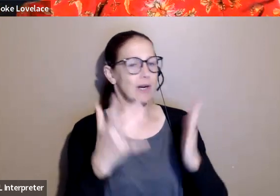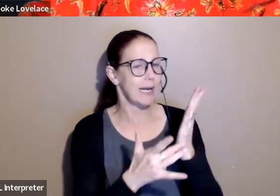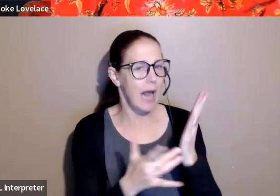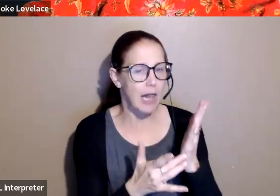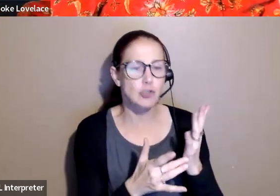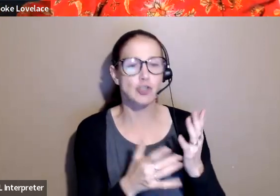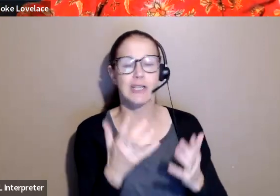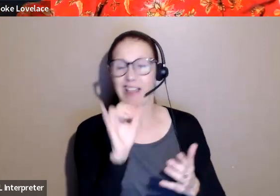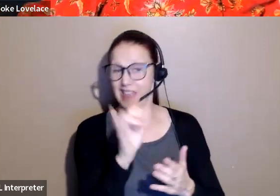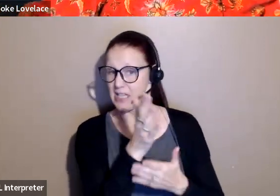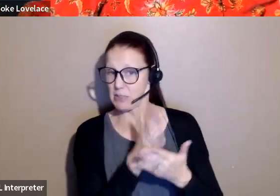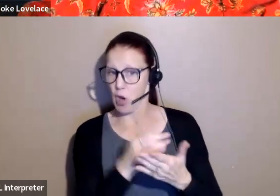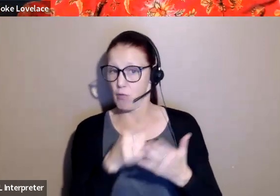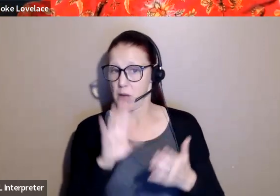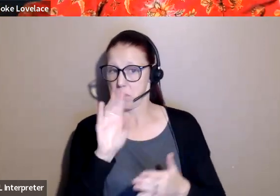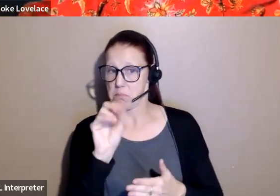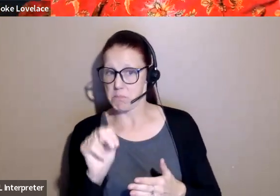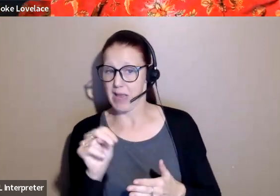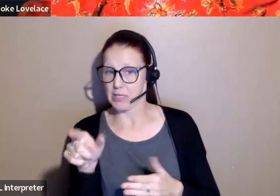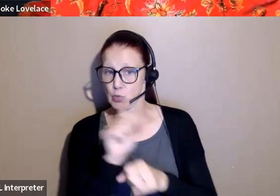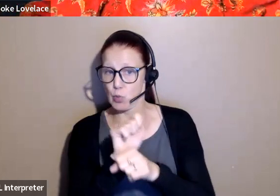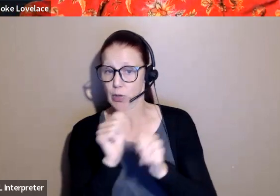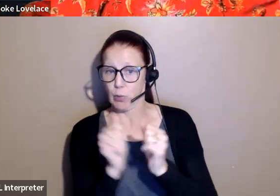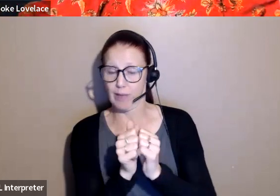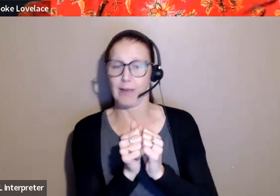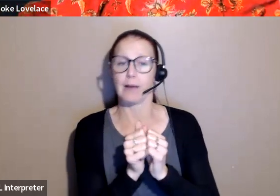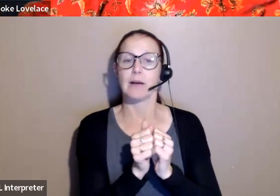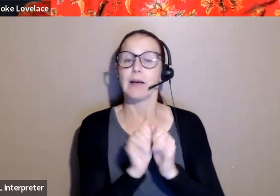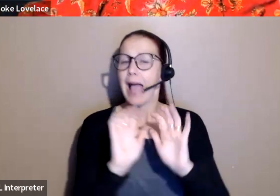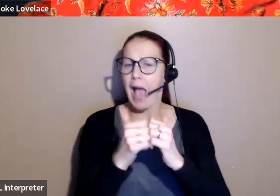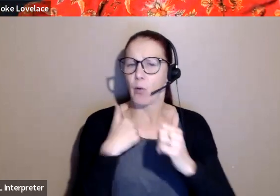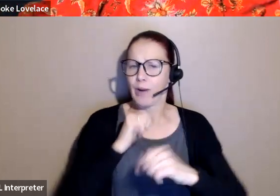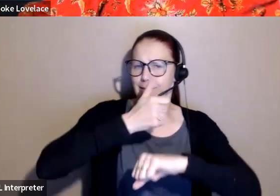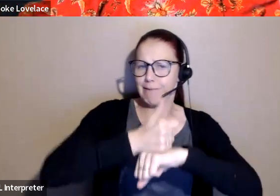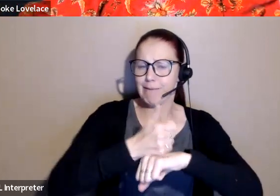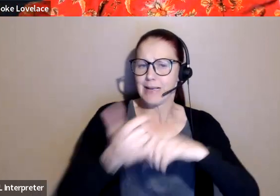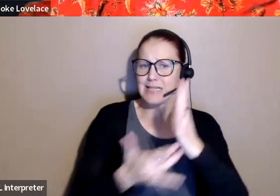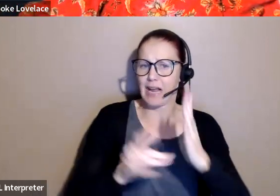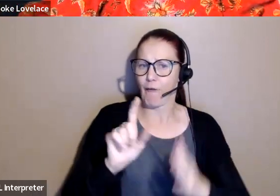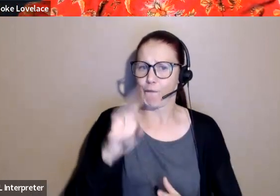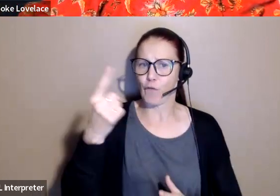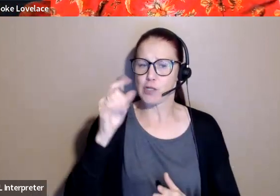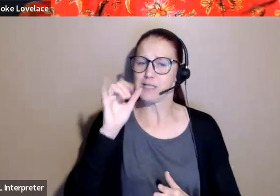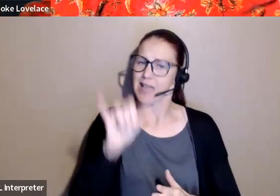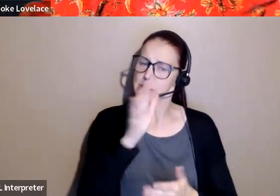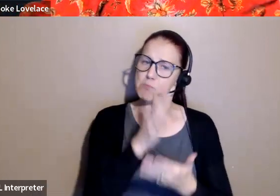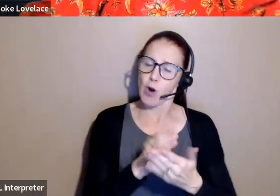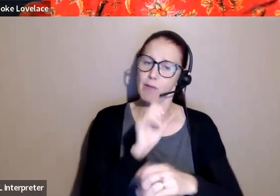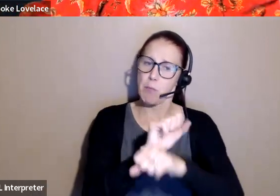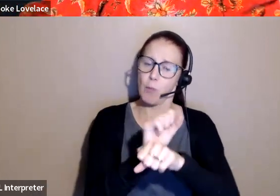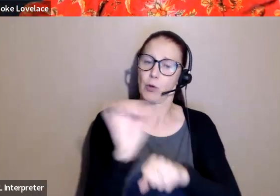technology, and that's part of what Ben is working on with how do we implement tech first. Is that part of employment first?